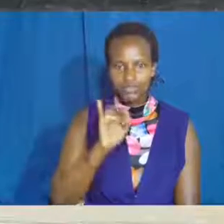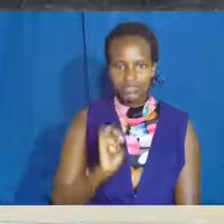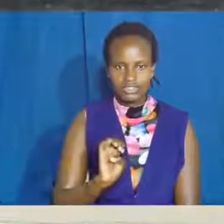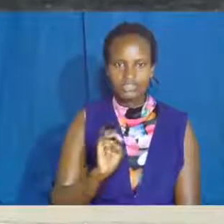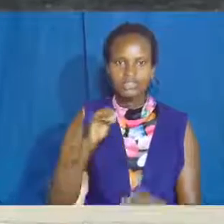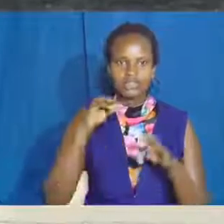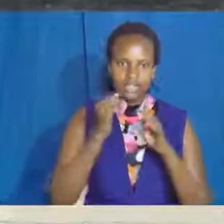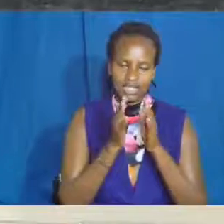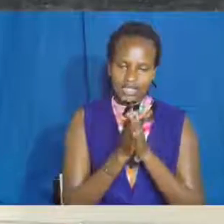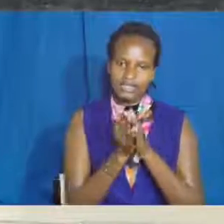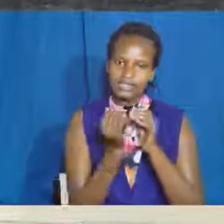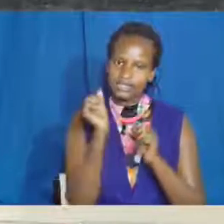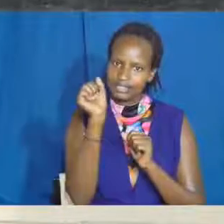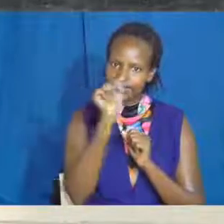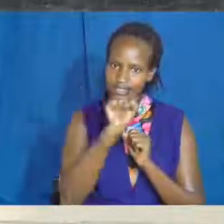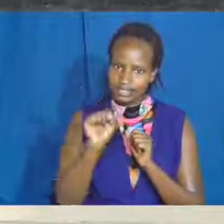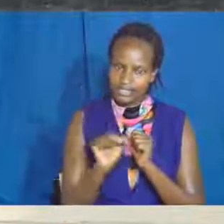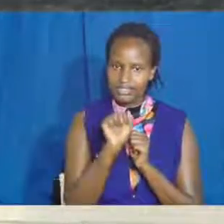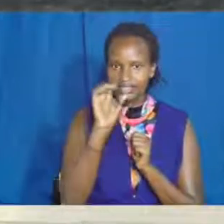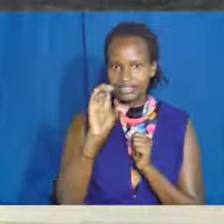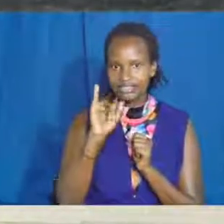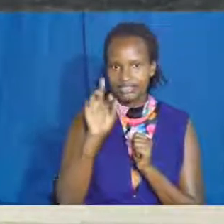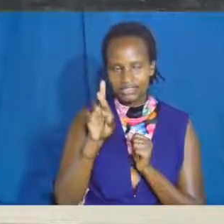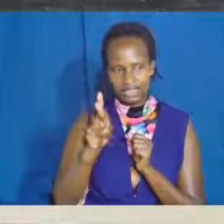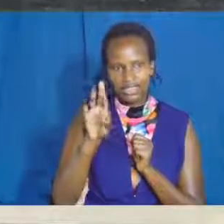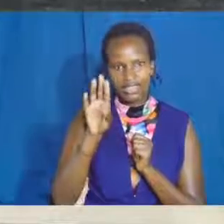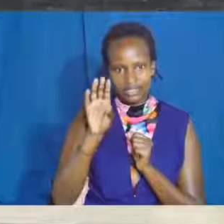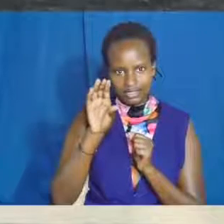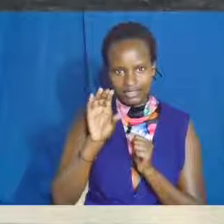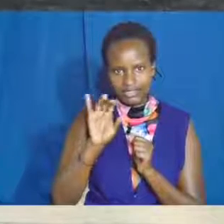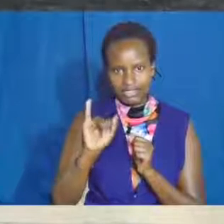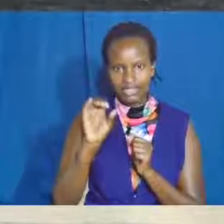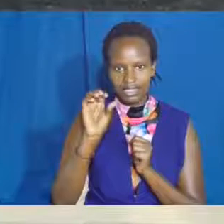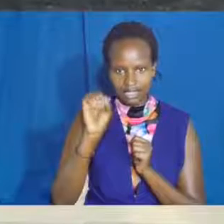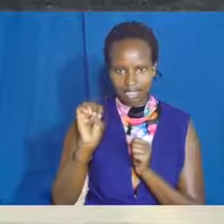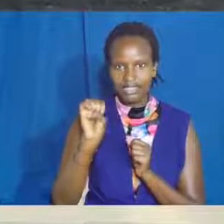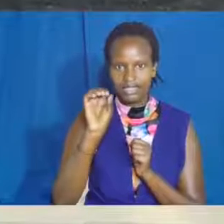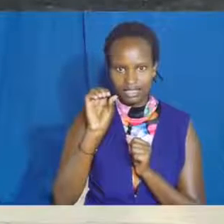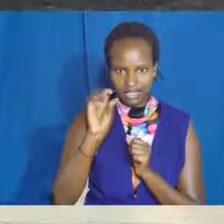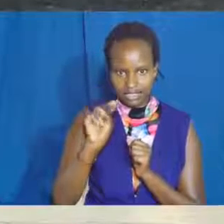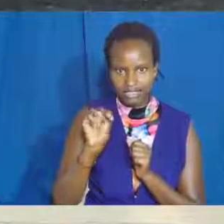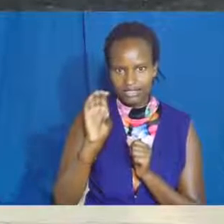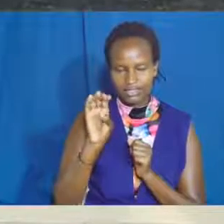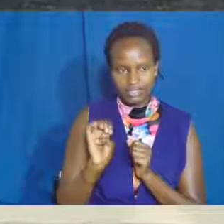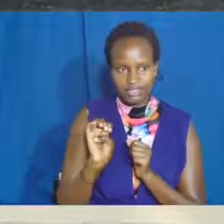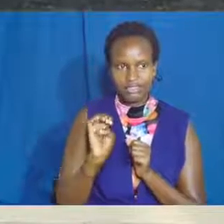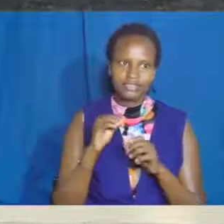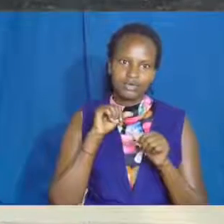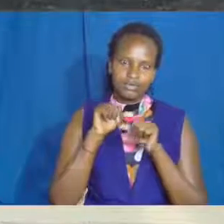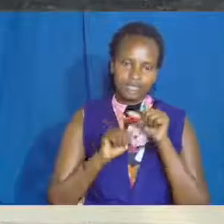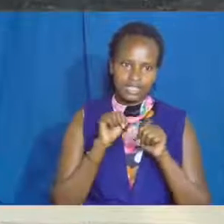3. And the unit 3 is concerning about passive movement of substances across the cell membrane.